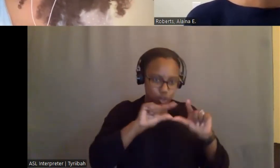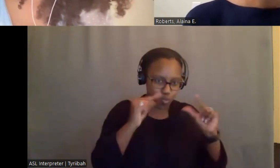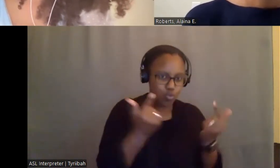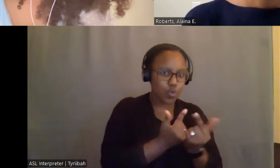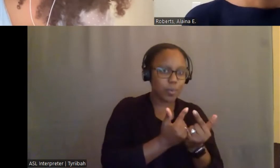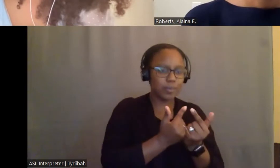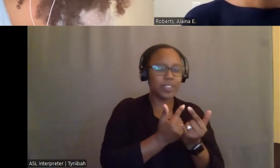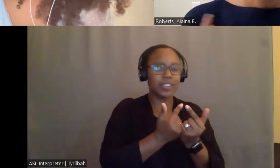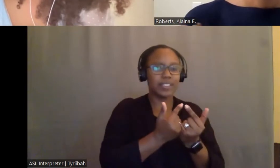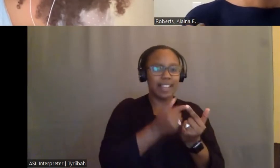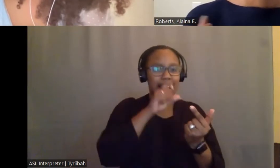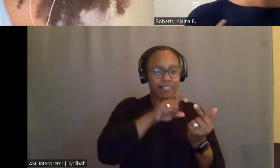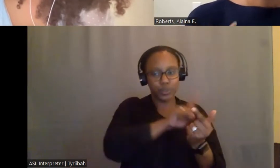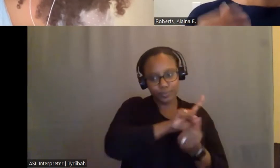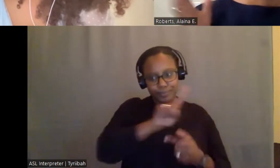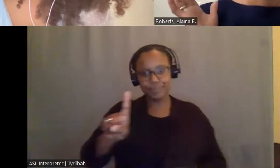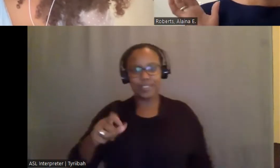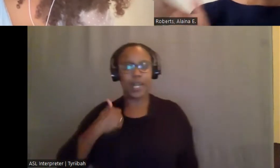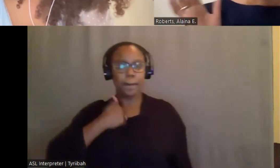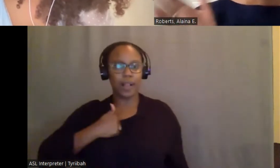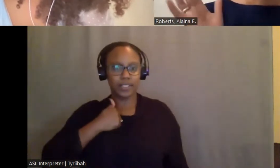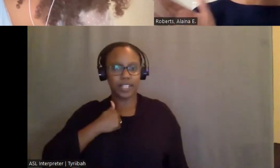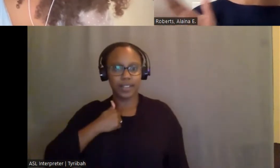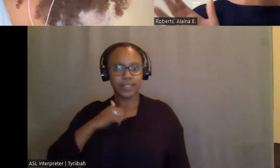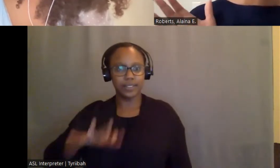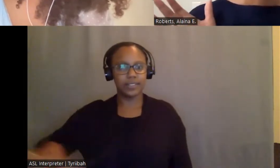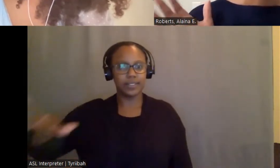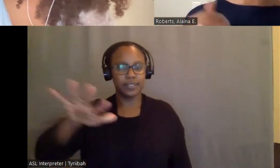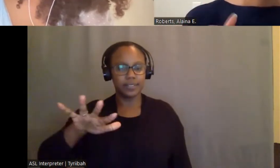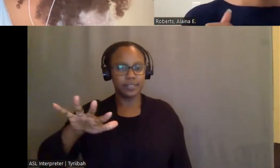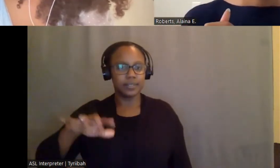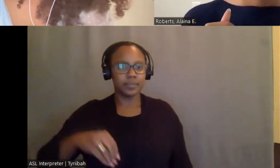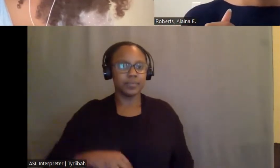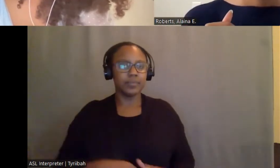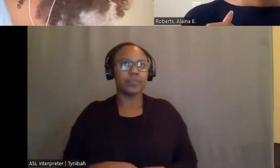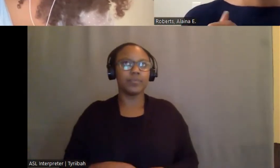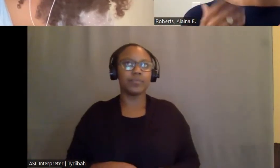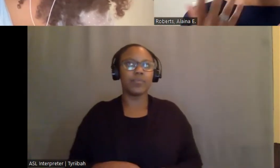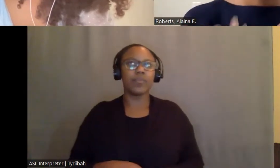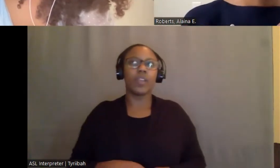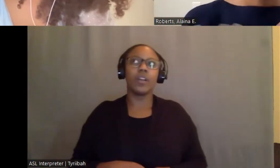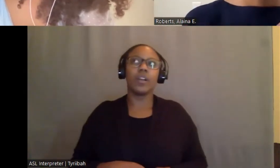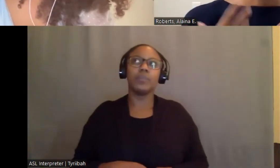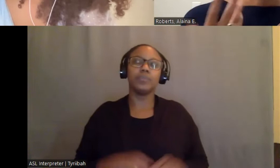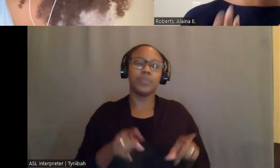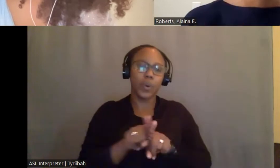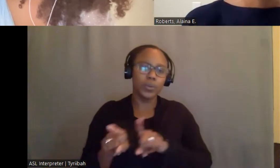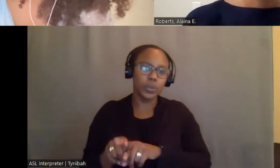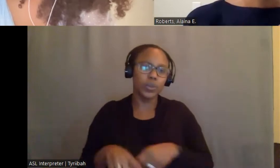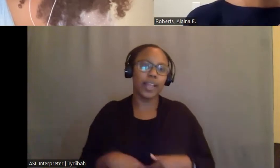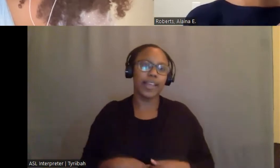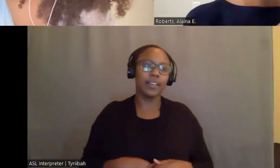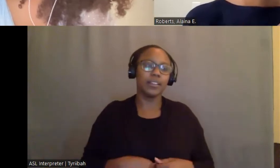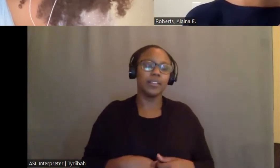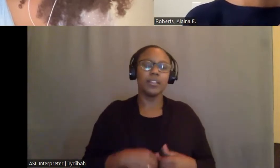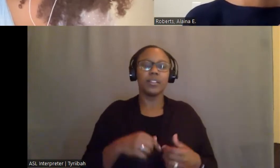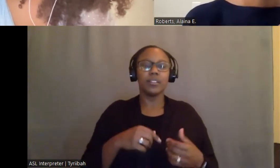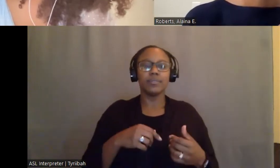wrongdoing, right? And then we also have, you know, some sort of land or monetary